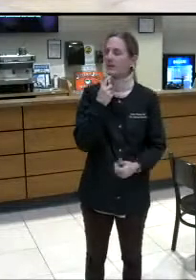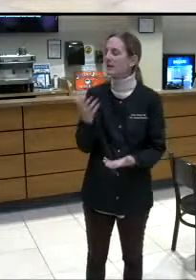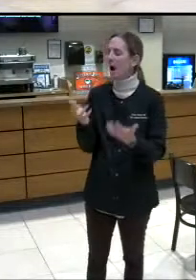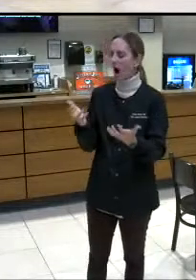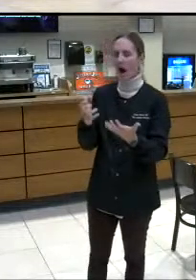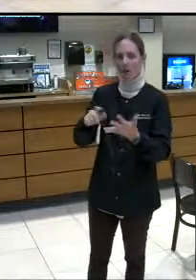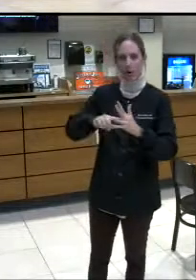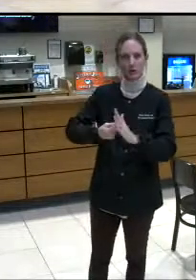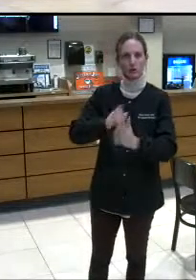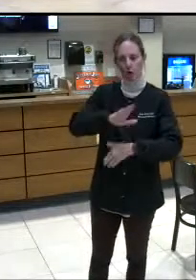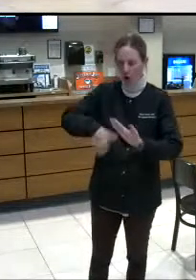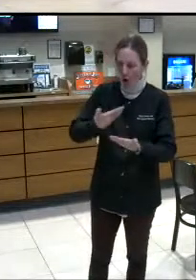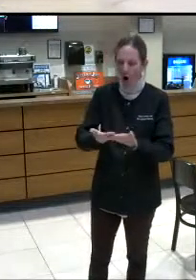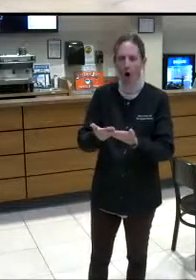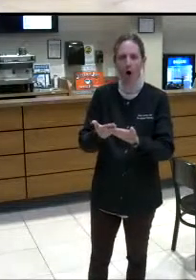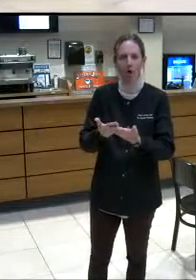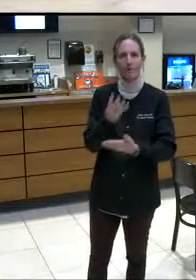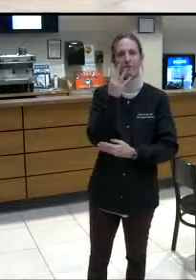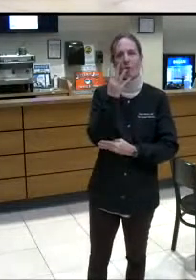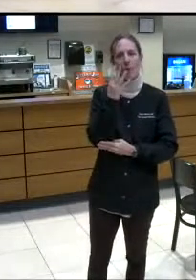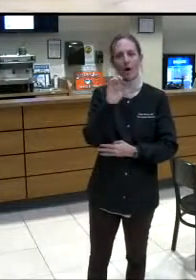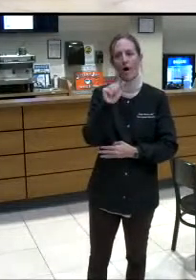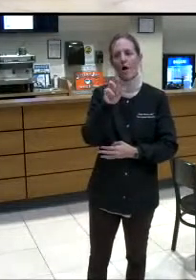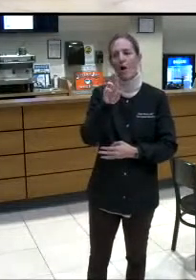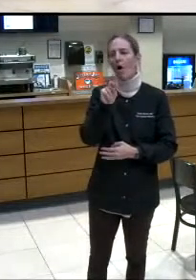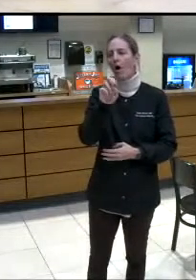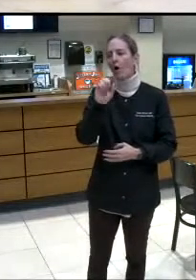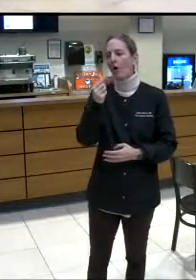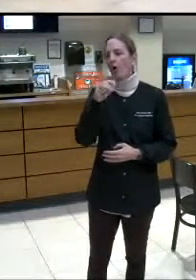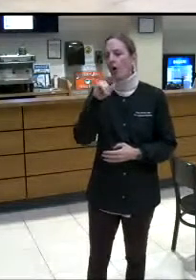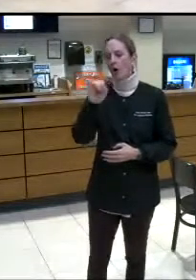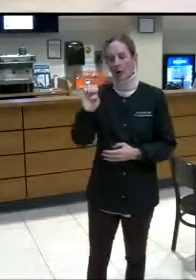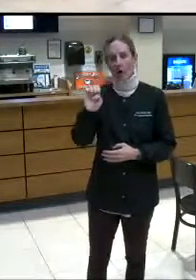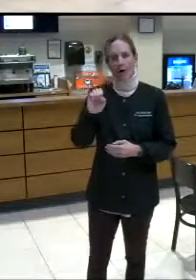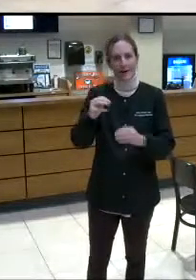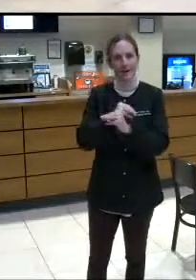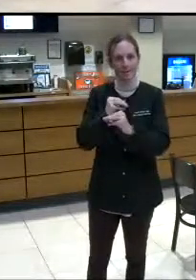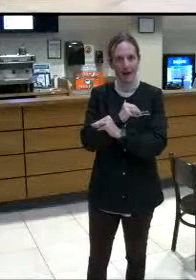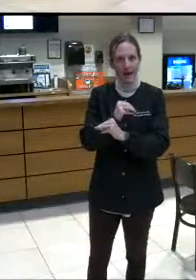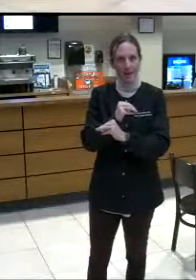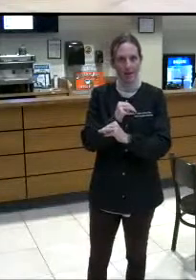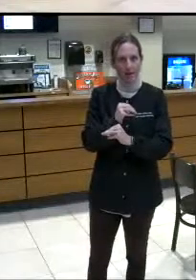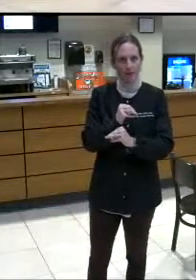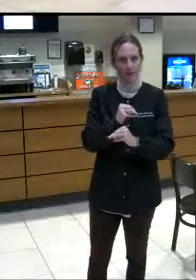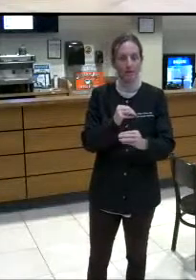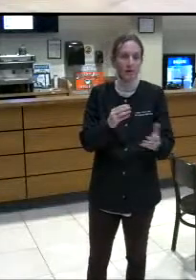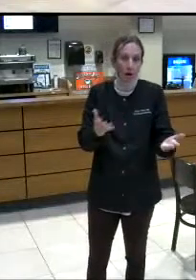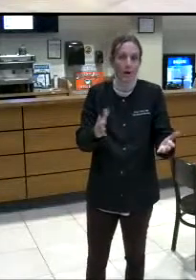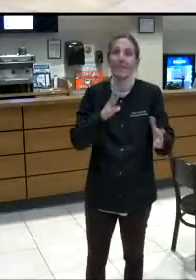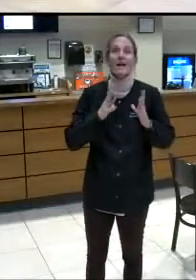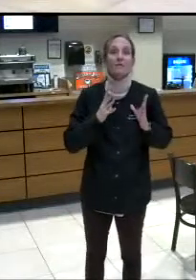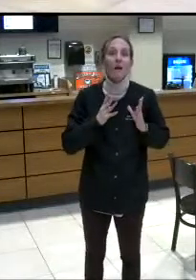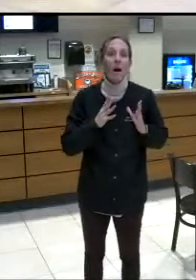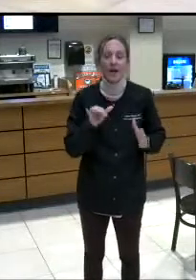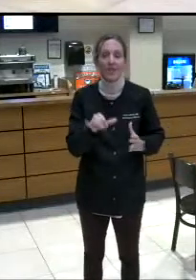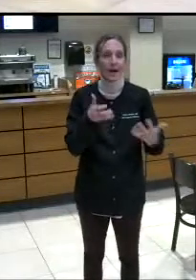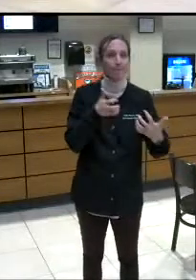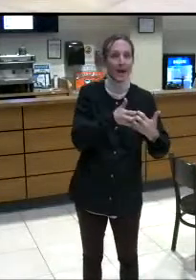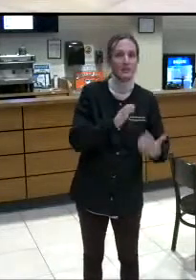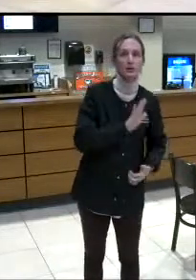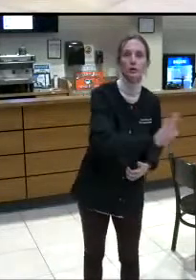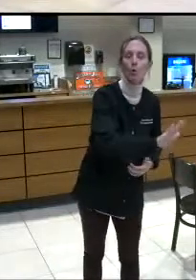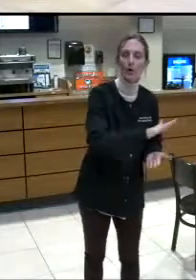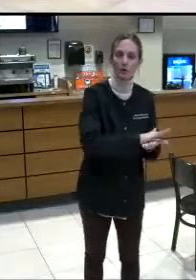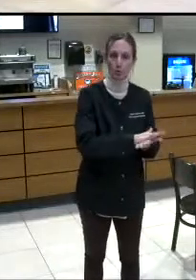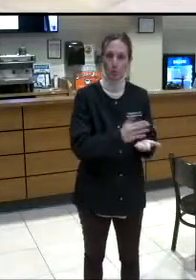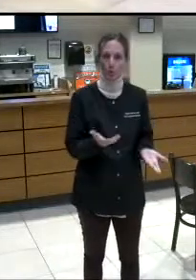That is something that we also support. So we hold tight to what we call the big rock, meaning the overarching goal that we have as a district.